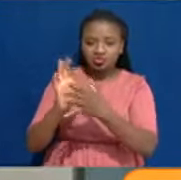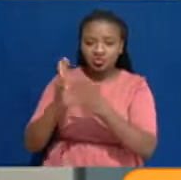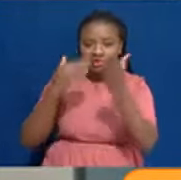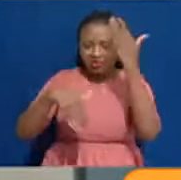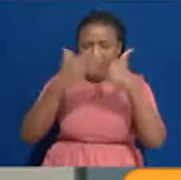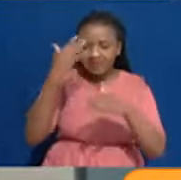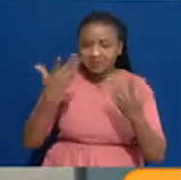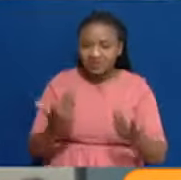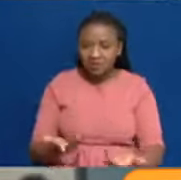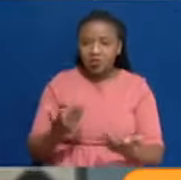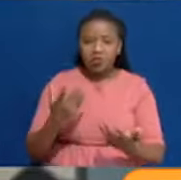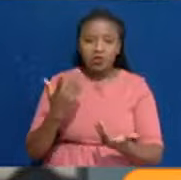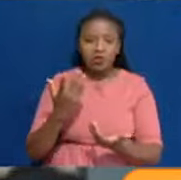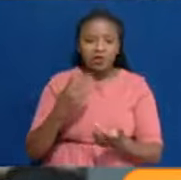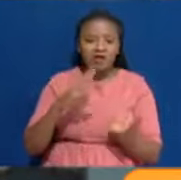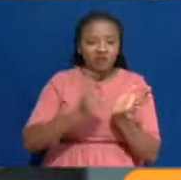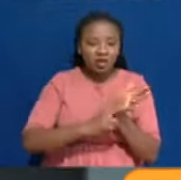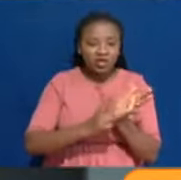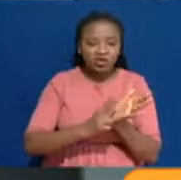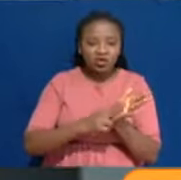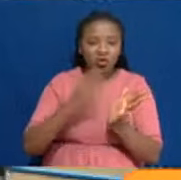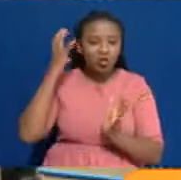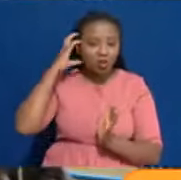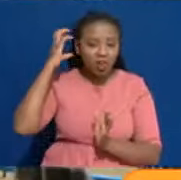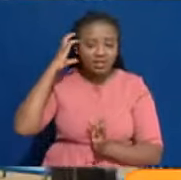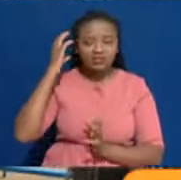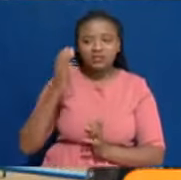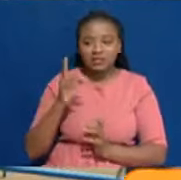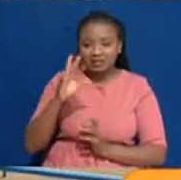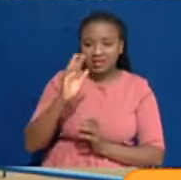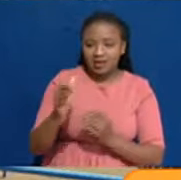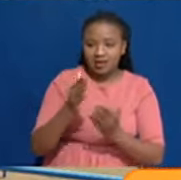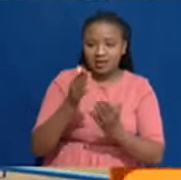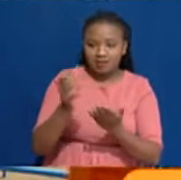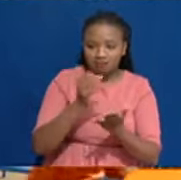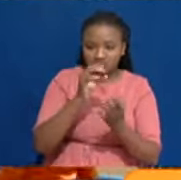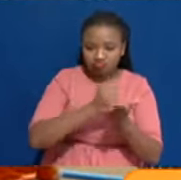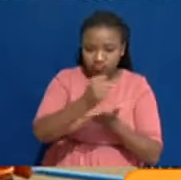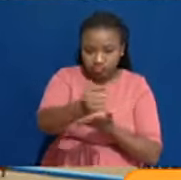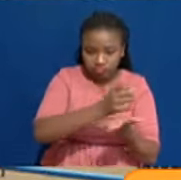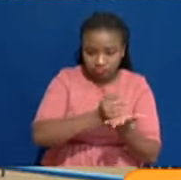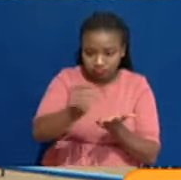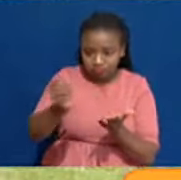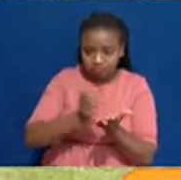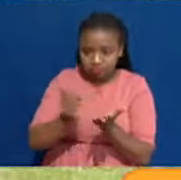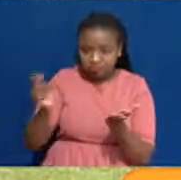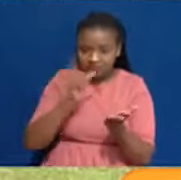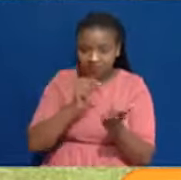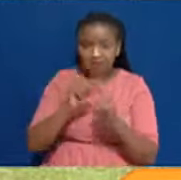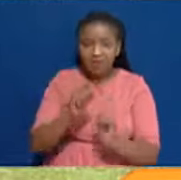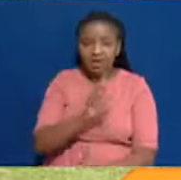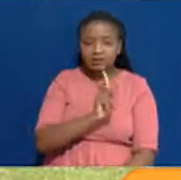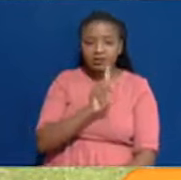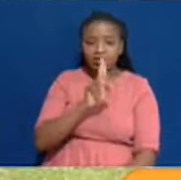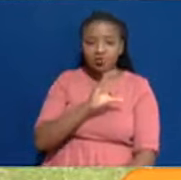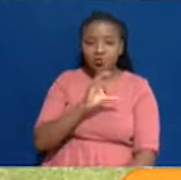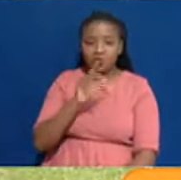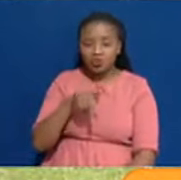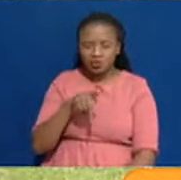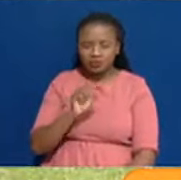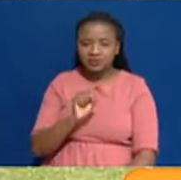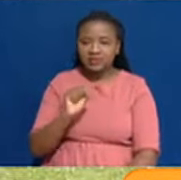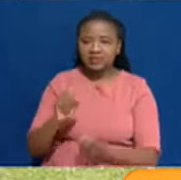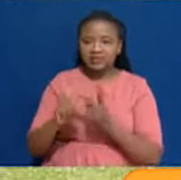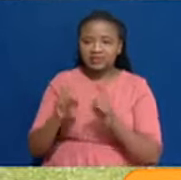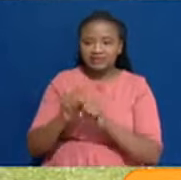TVETs were placed in the institutions of higher learning. However, KUCCPS and the Ministry of Education say there is need